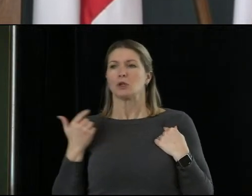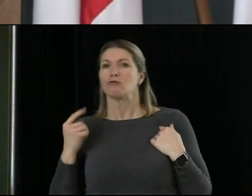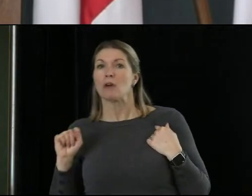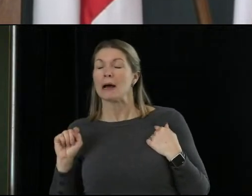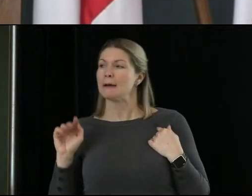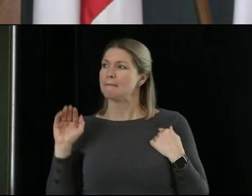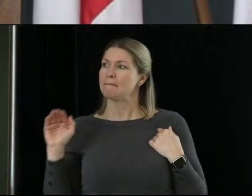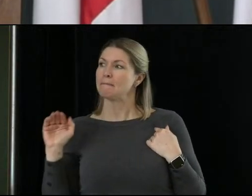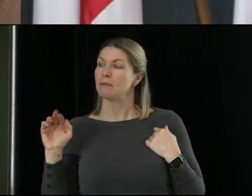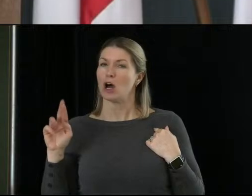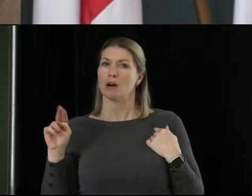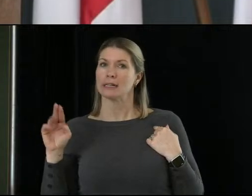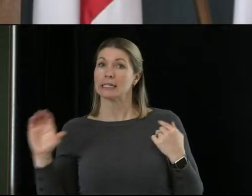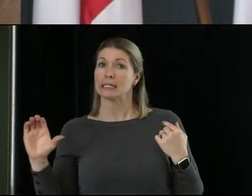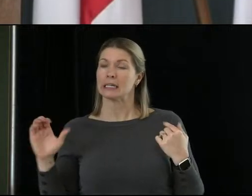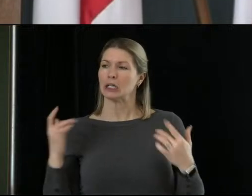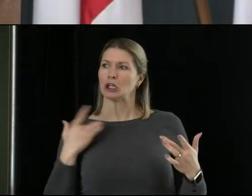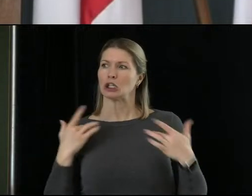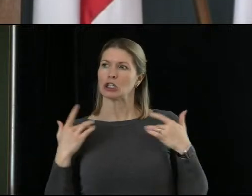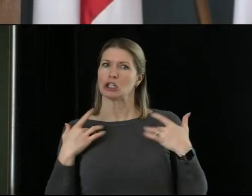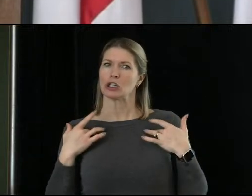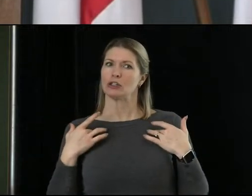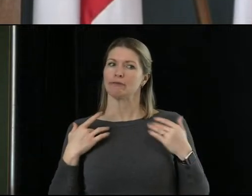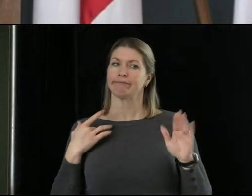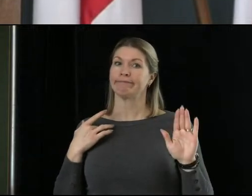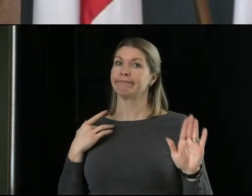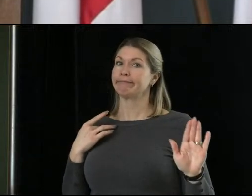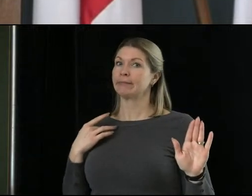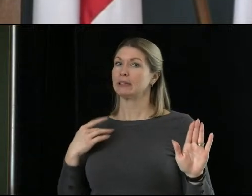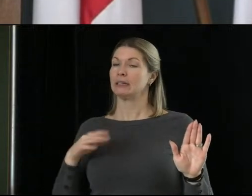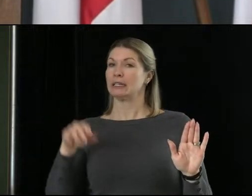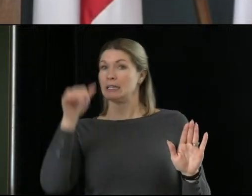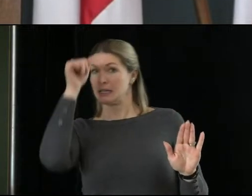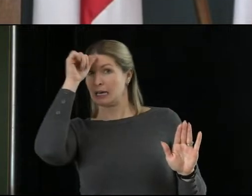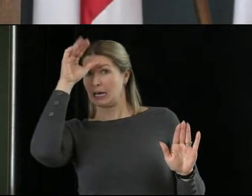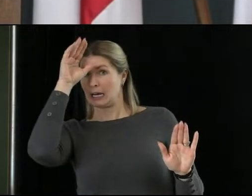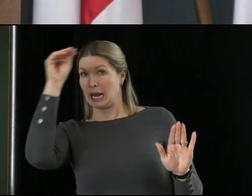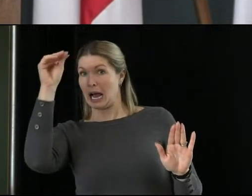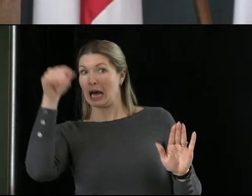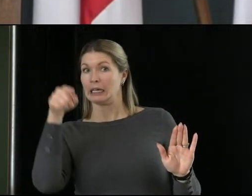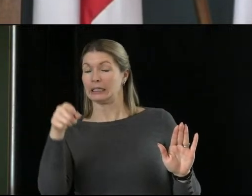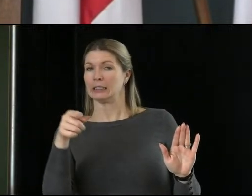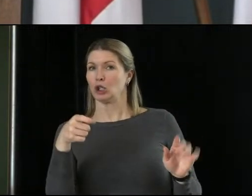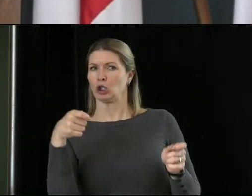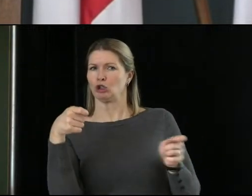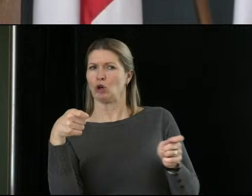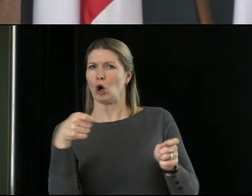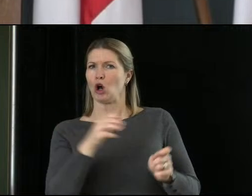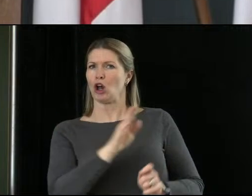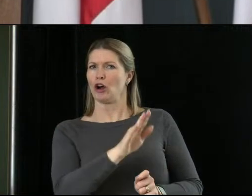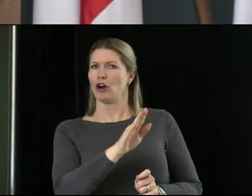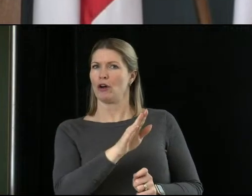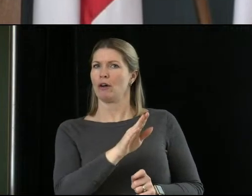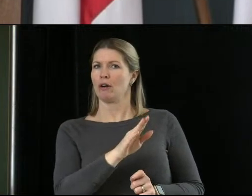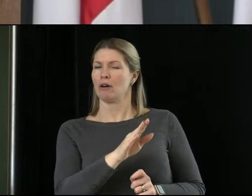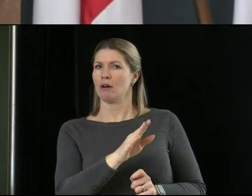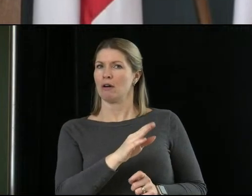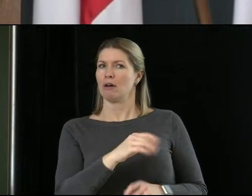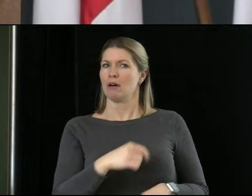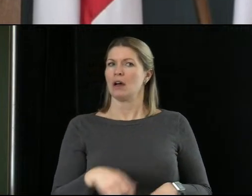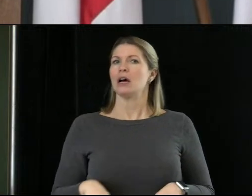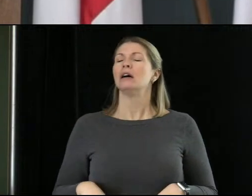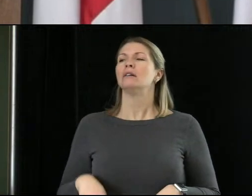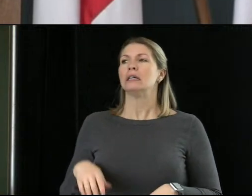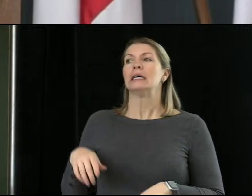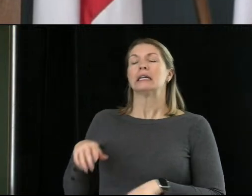RNC that there was a real concern here. He controlled everything. We were always told she was in the gray area